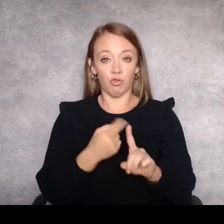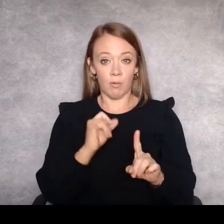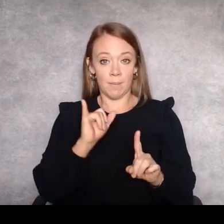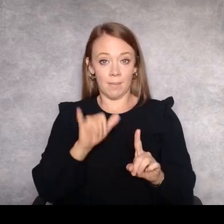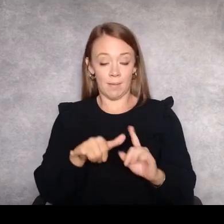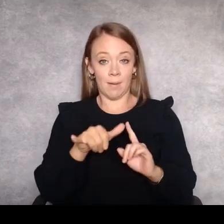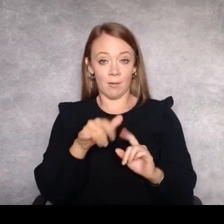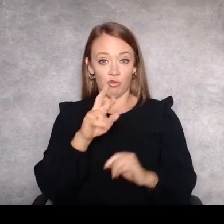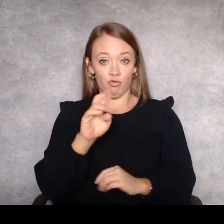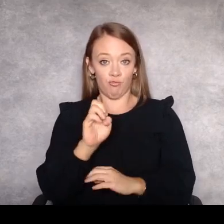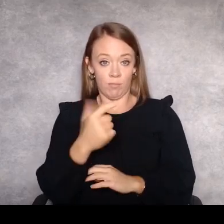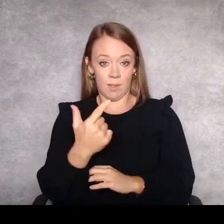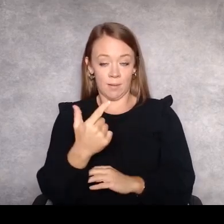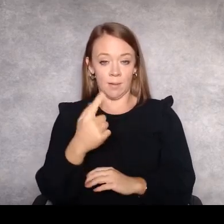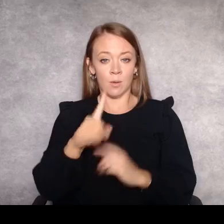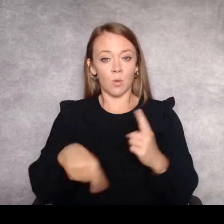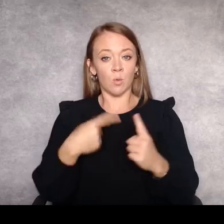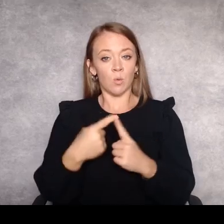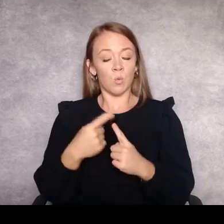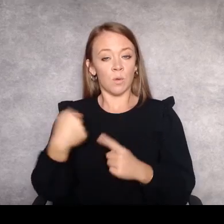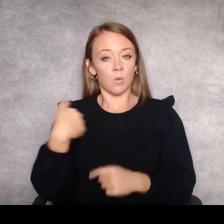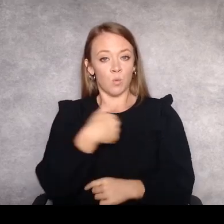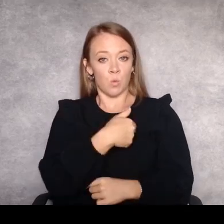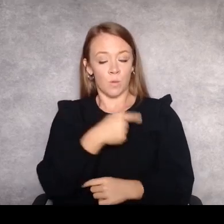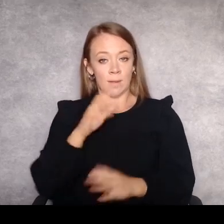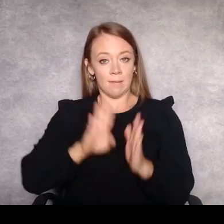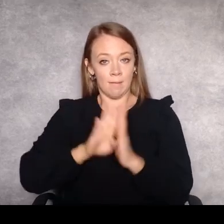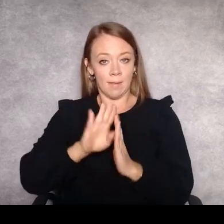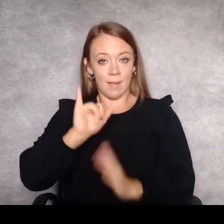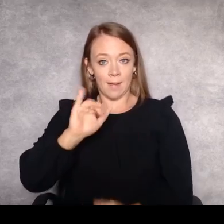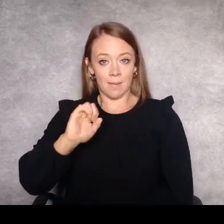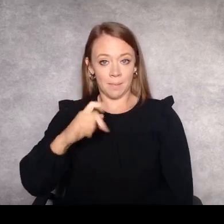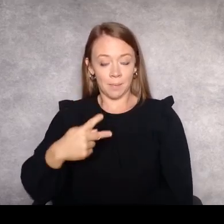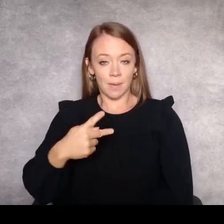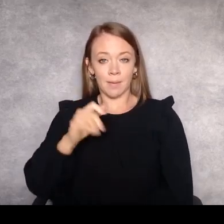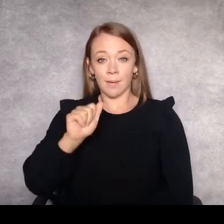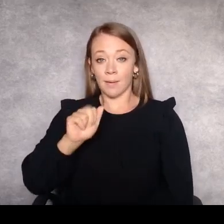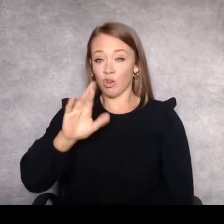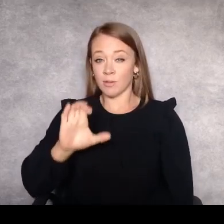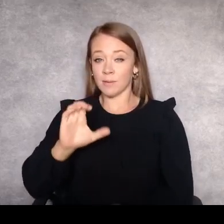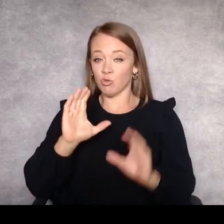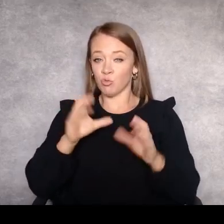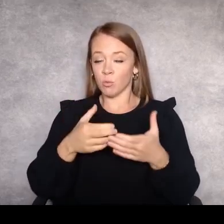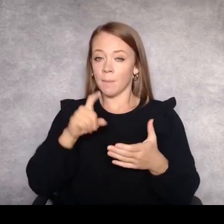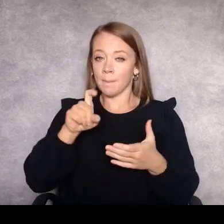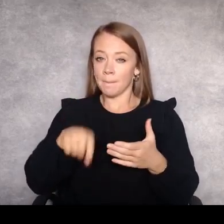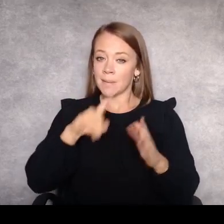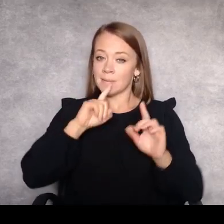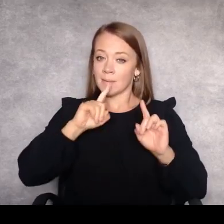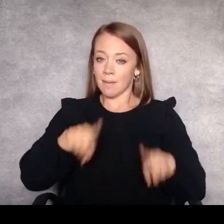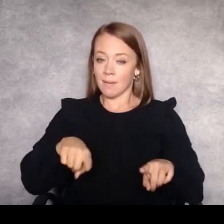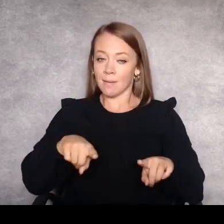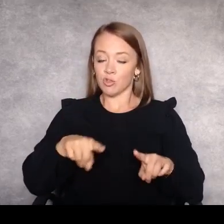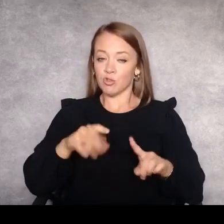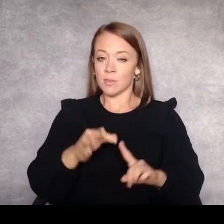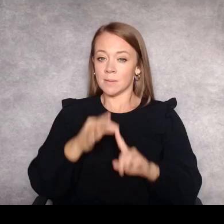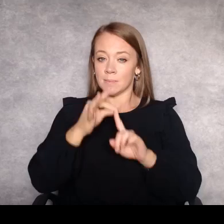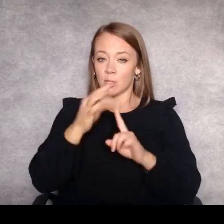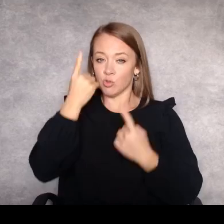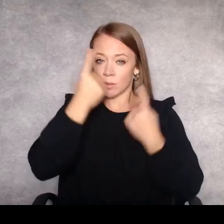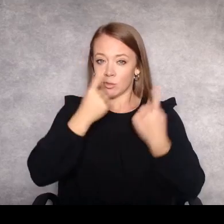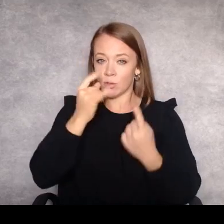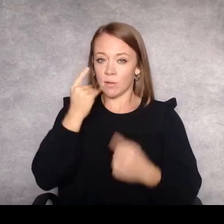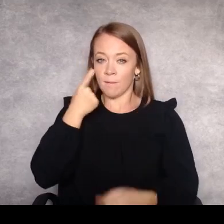From this regulation, when we develop an IEP, the ARC must answer the second consideration of special factors